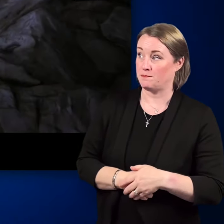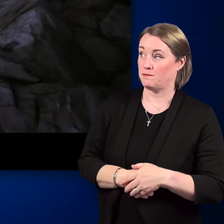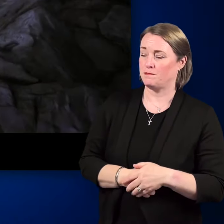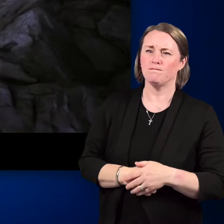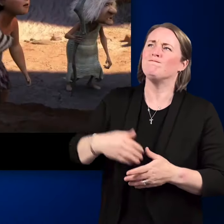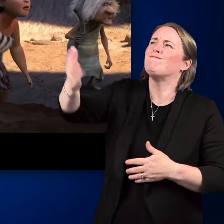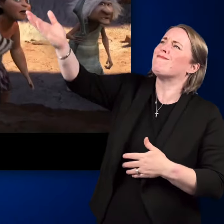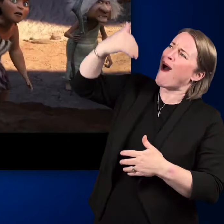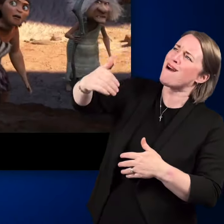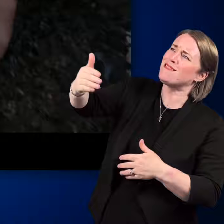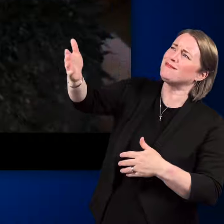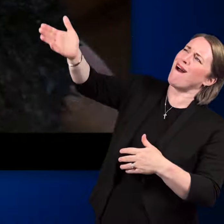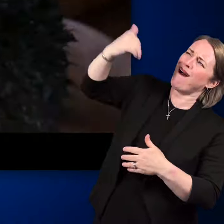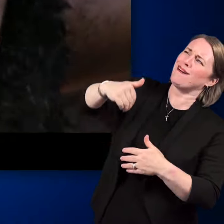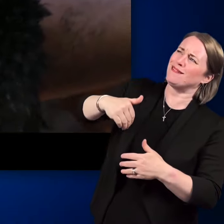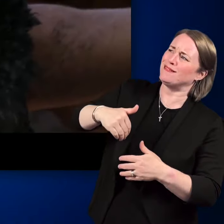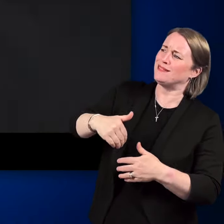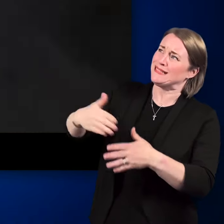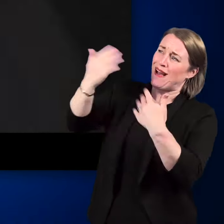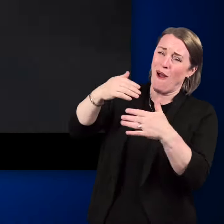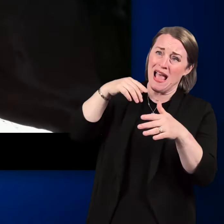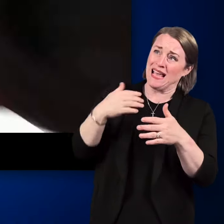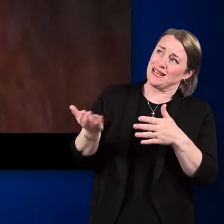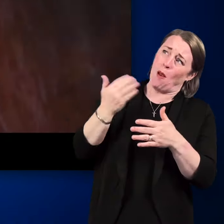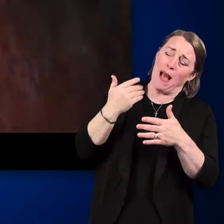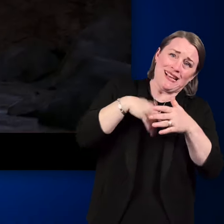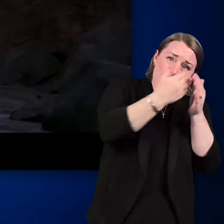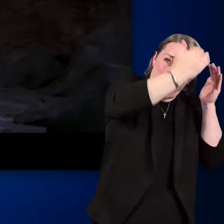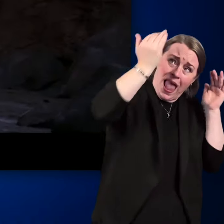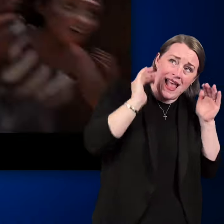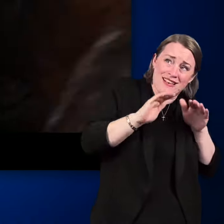Eve, come down! Get to the cave! Go!